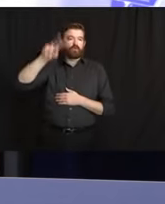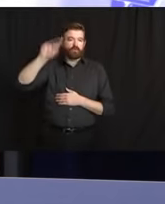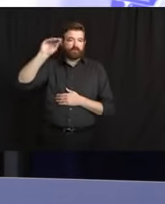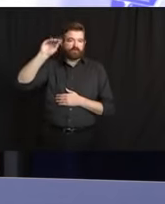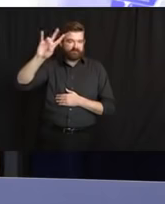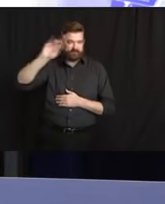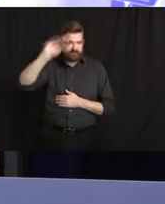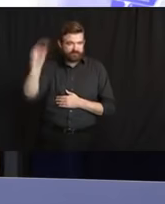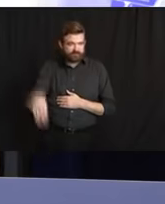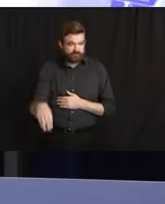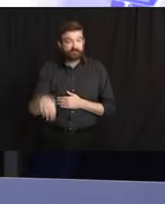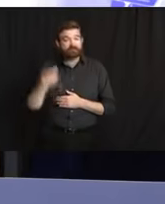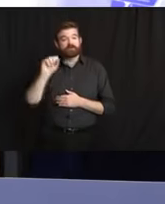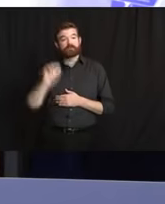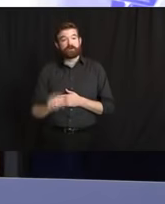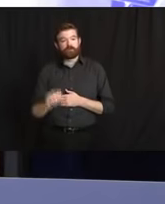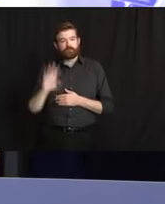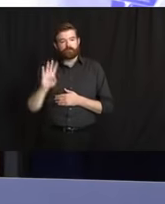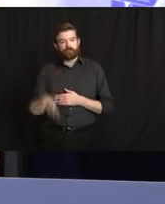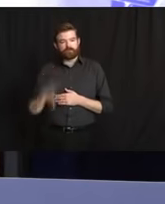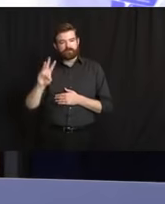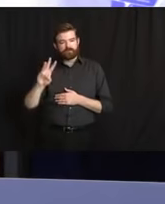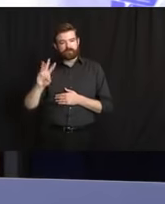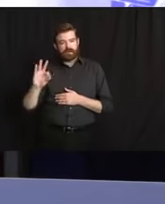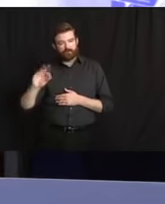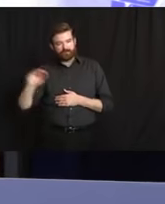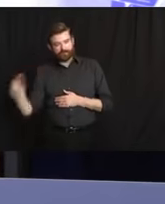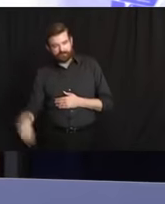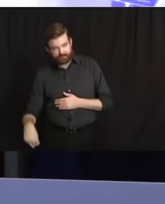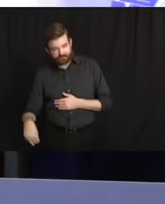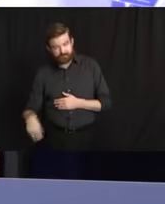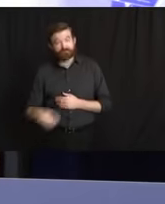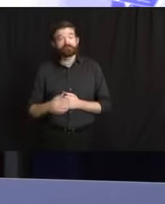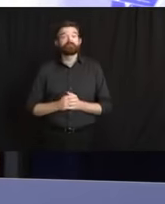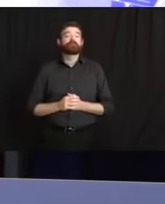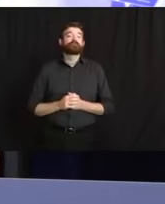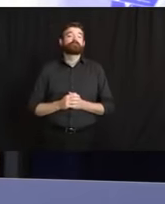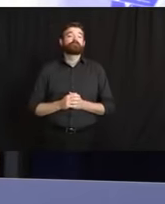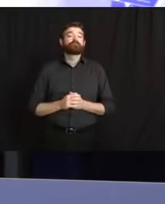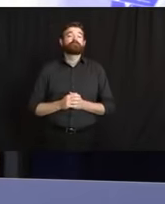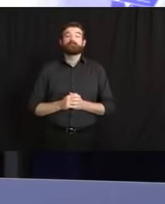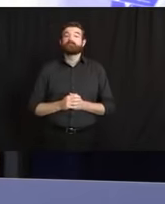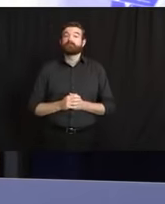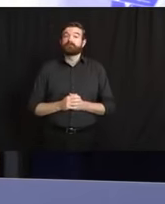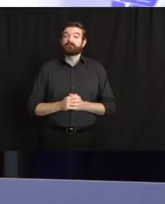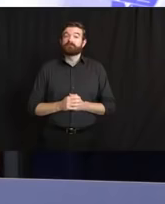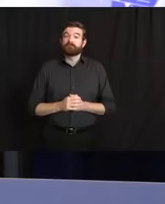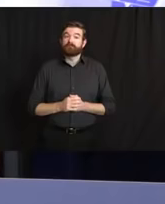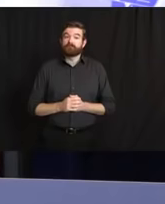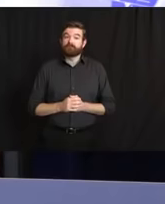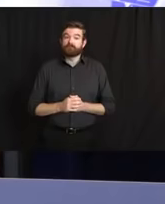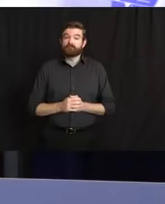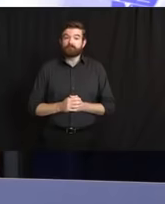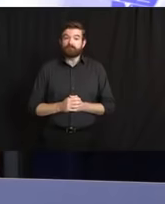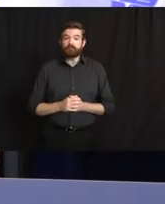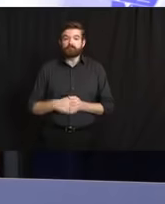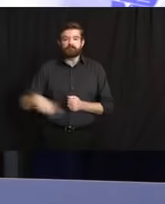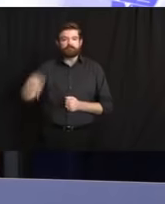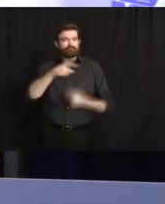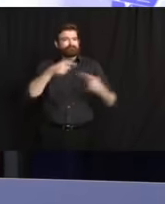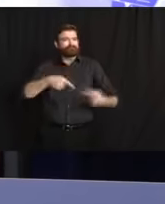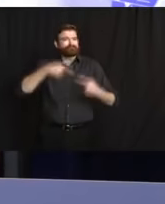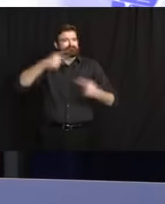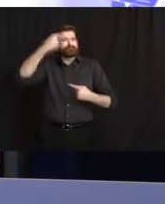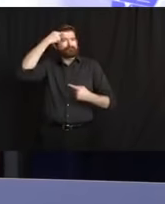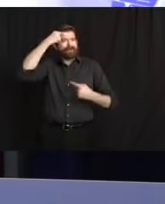4.69%. So that concludes my report. Remember, for those experiencing mental health challenges as a result of the pandemic, you can